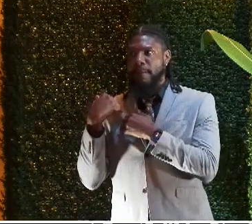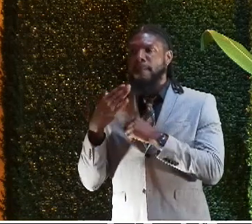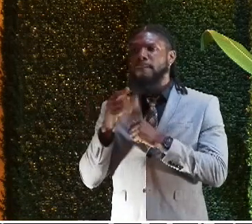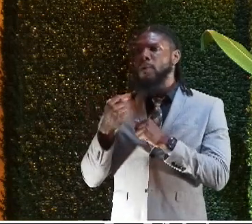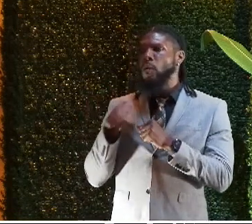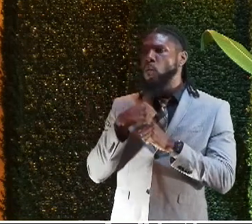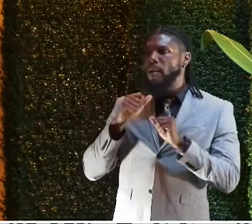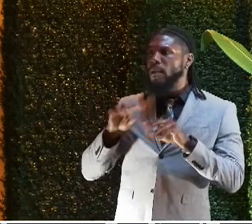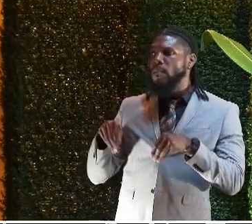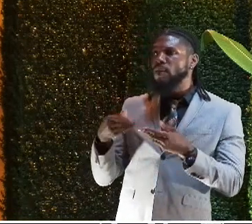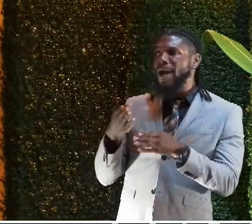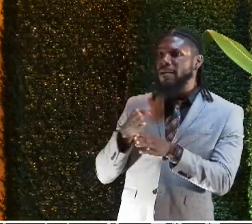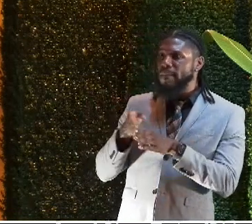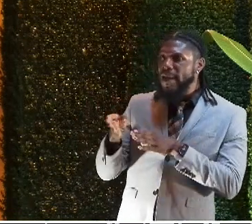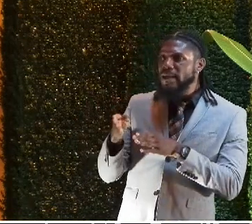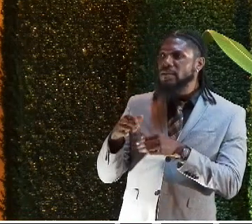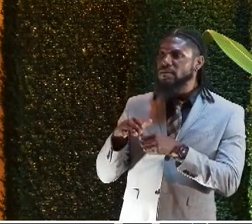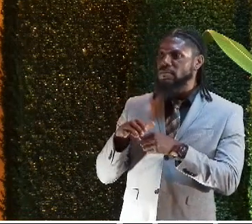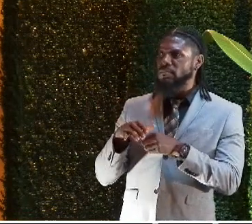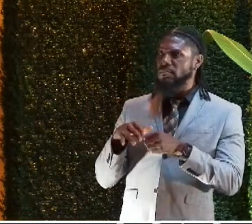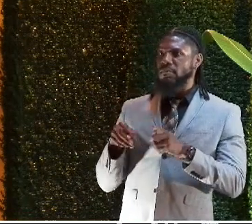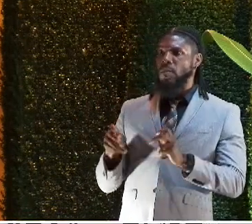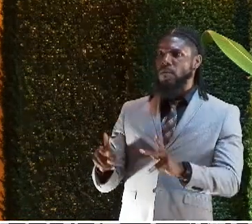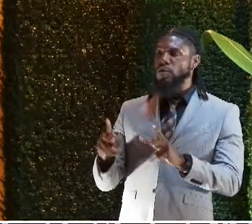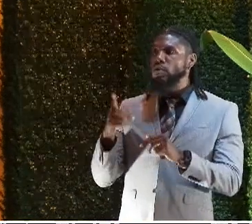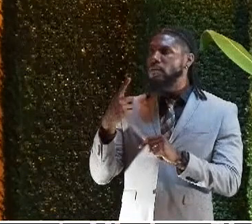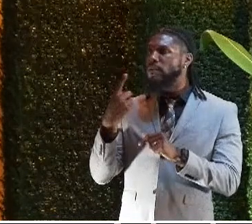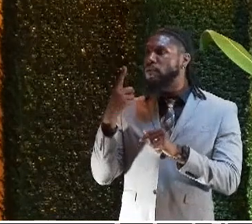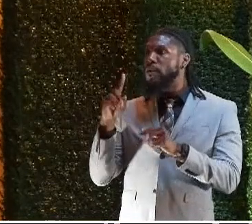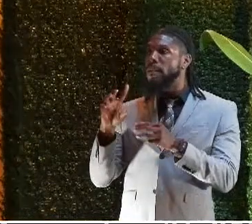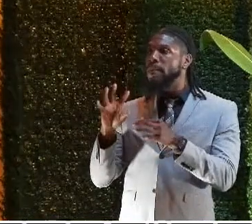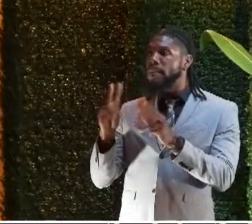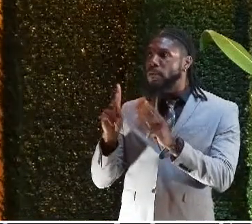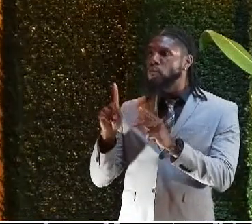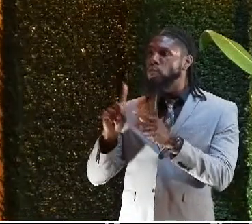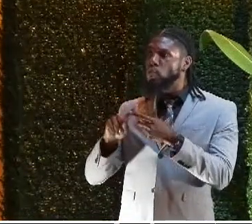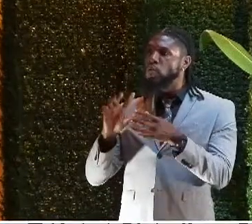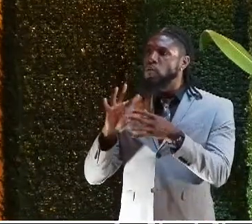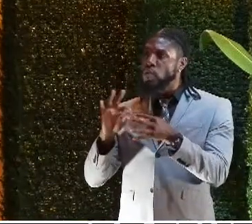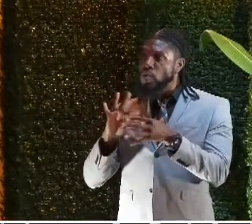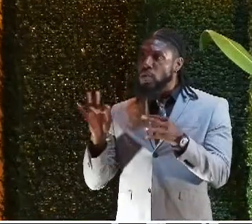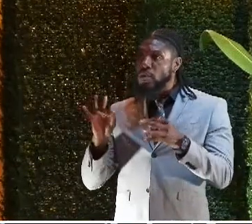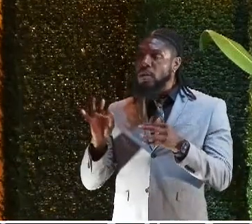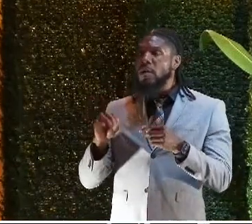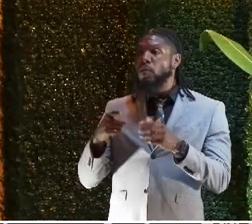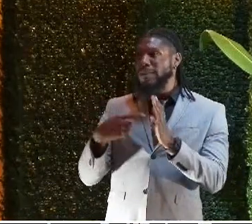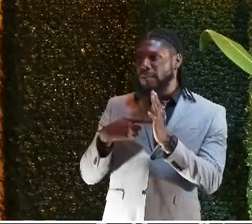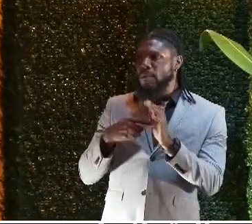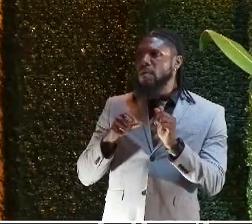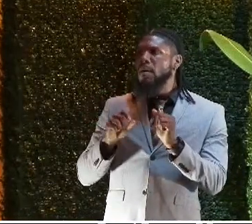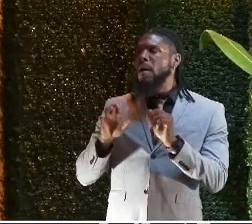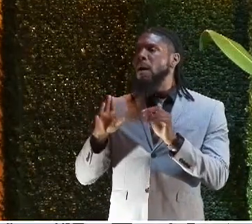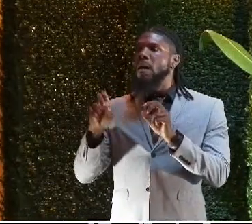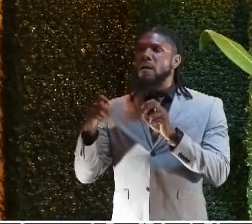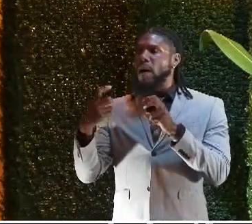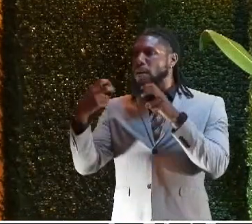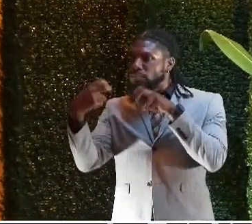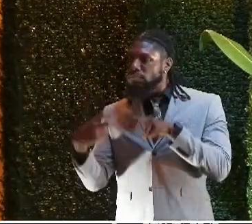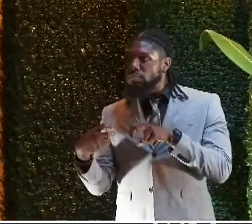listen, before we get into the full thing, if you want to have a moment here and indict yourself,